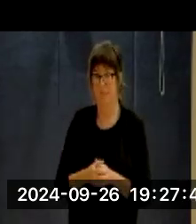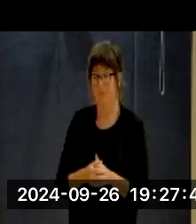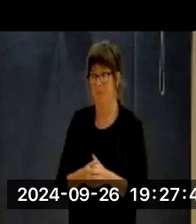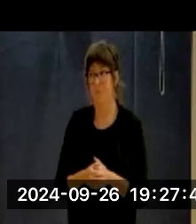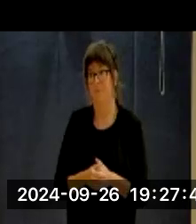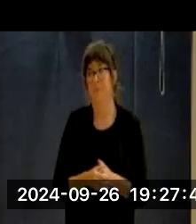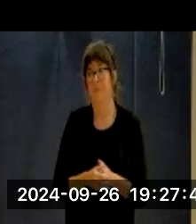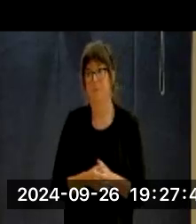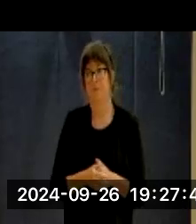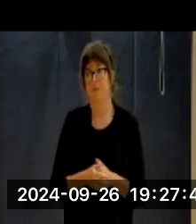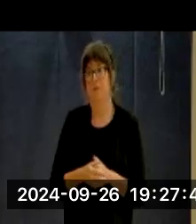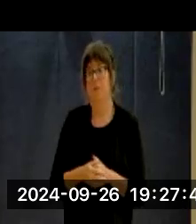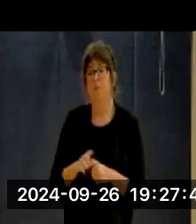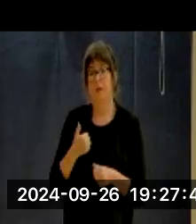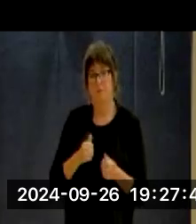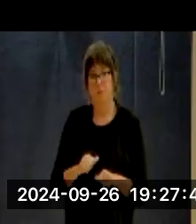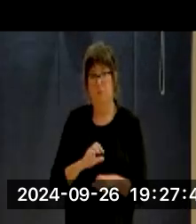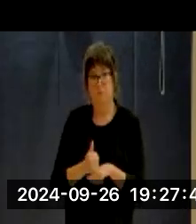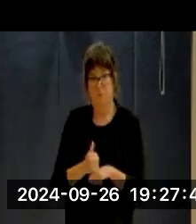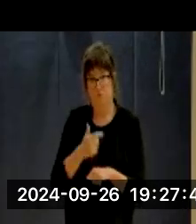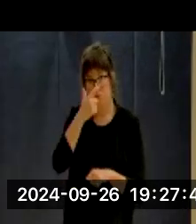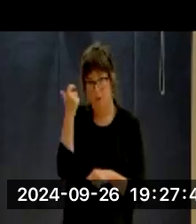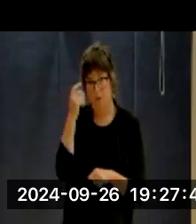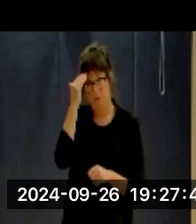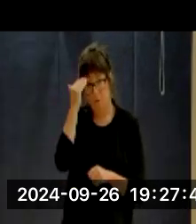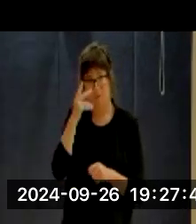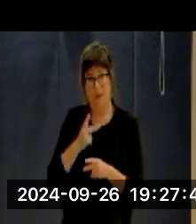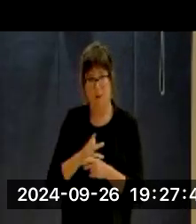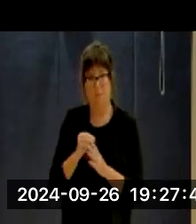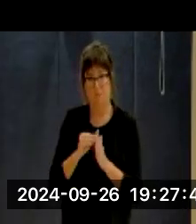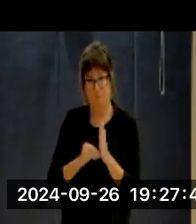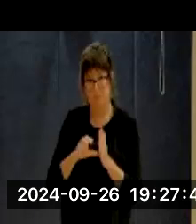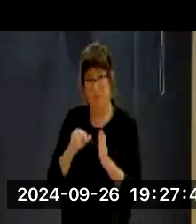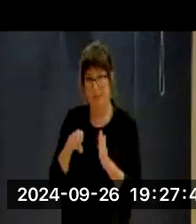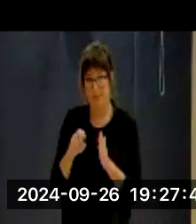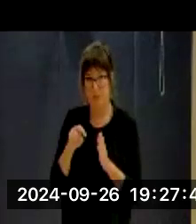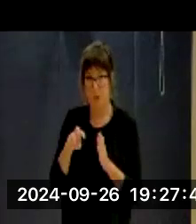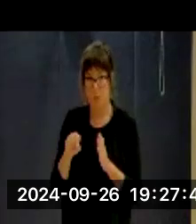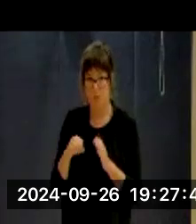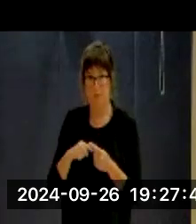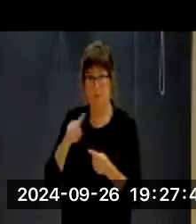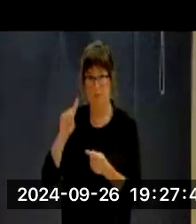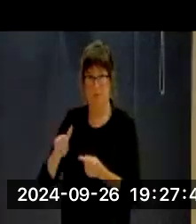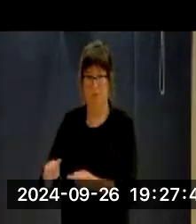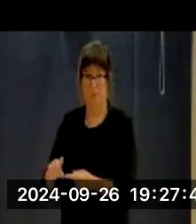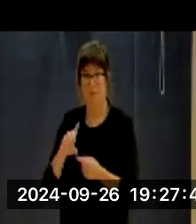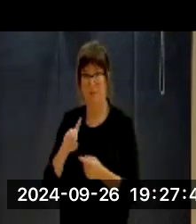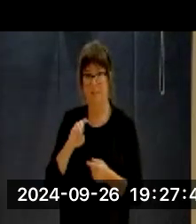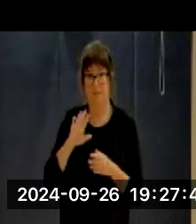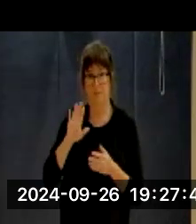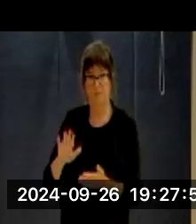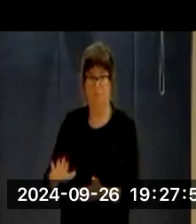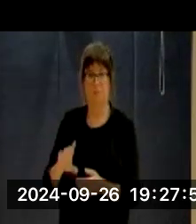my efforts to implement trauma-informed care and require case notes that documented de-escalation techniques, I